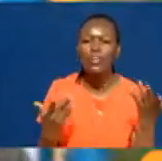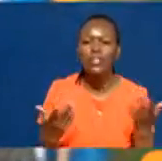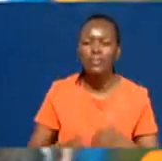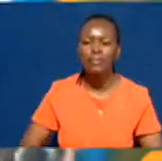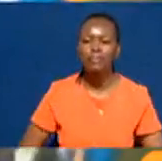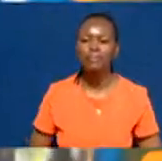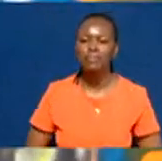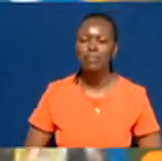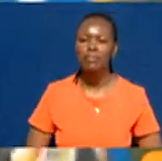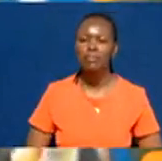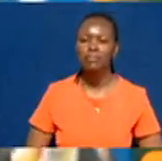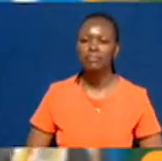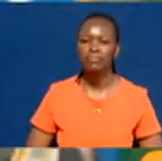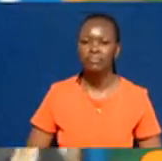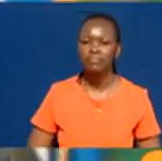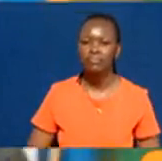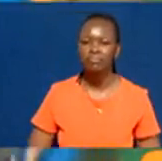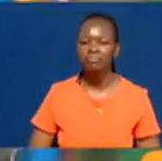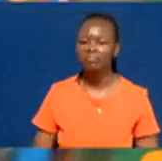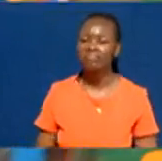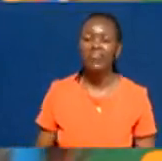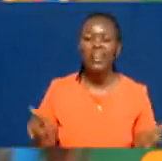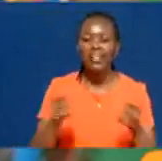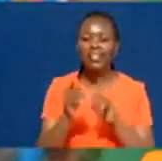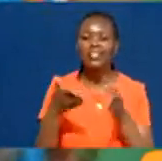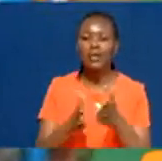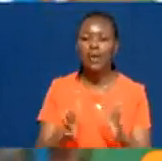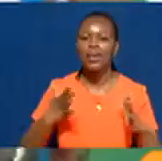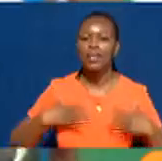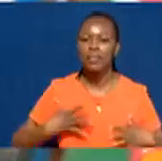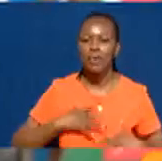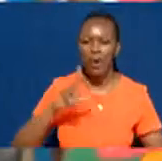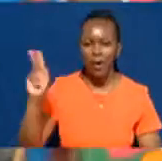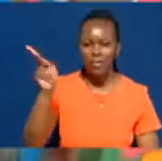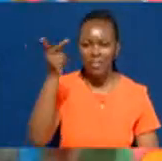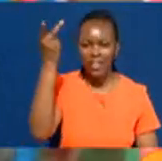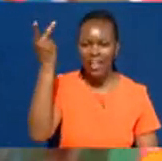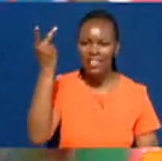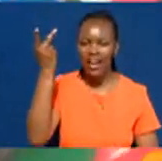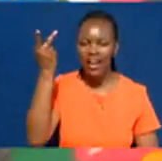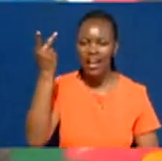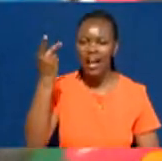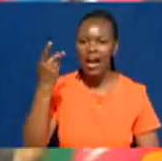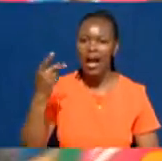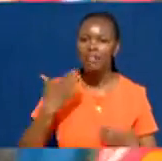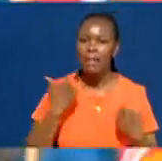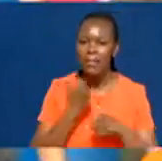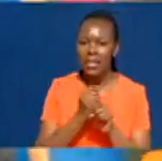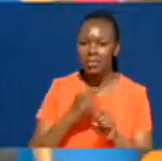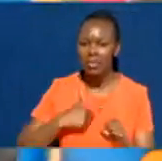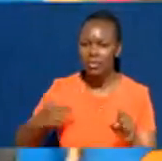The same way the people of Kenya have made my dream